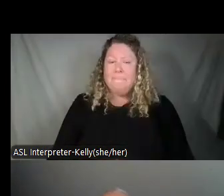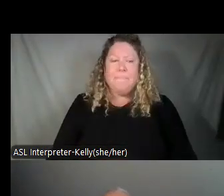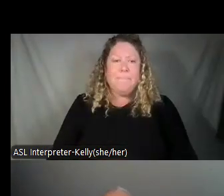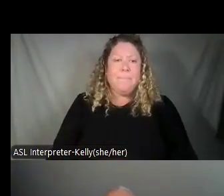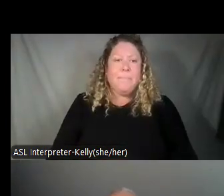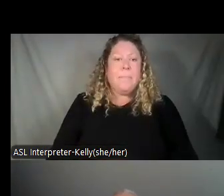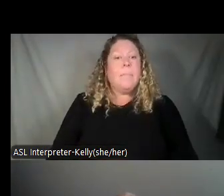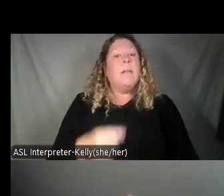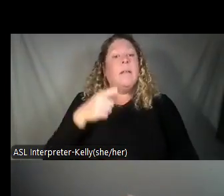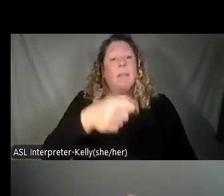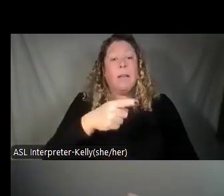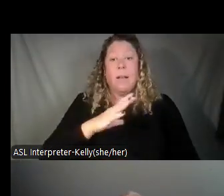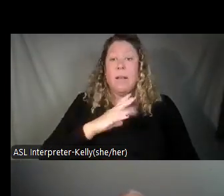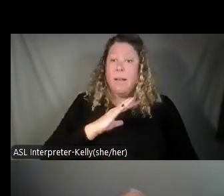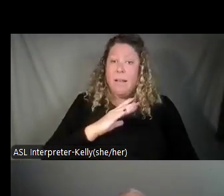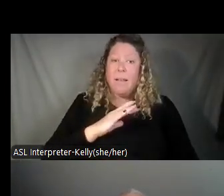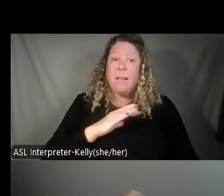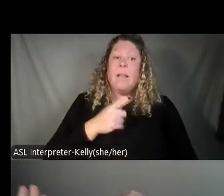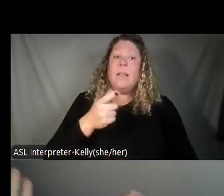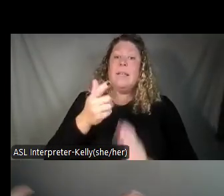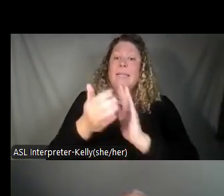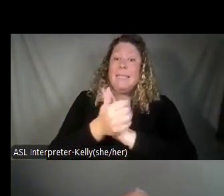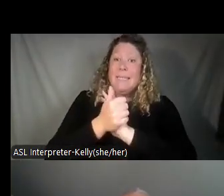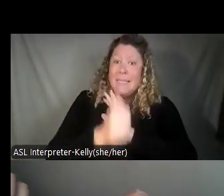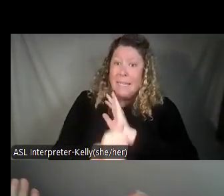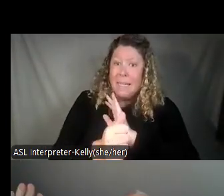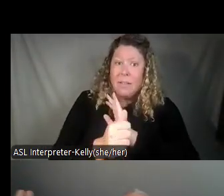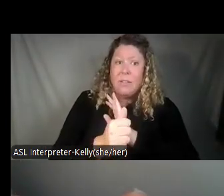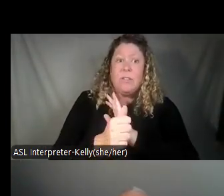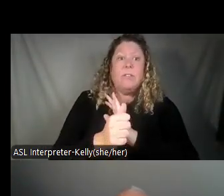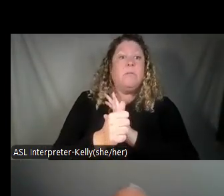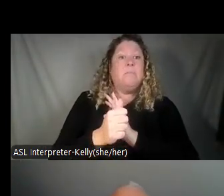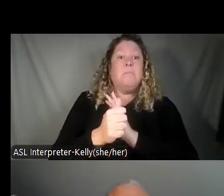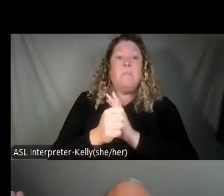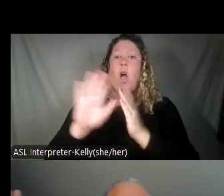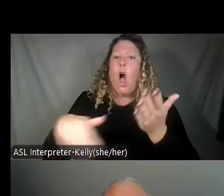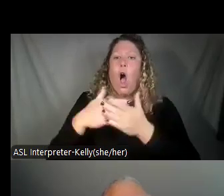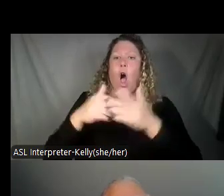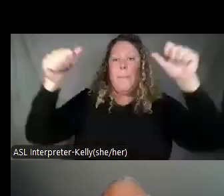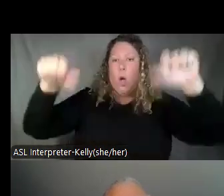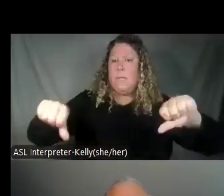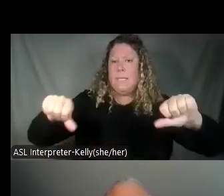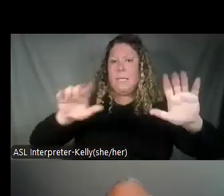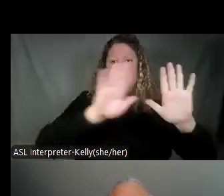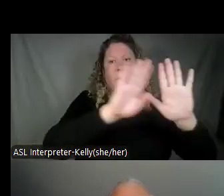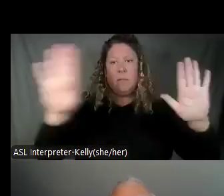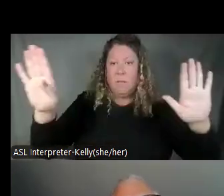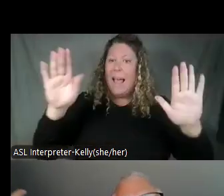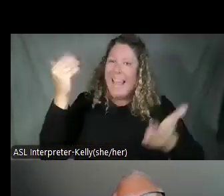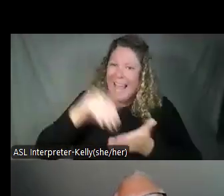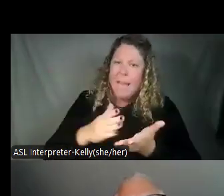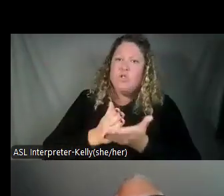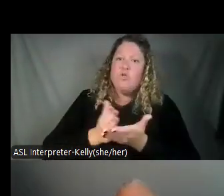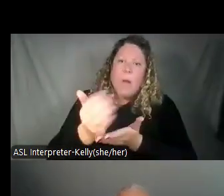thought was great, is that the skills are posted where we get back into that radical transparency. We